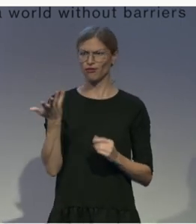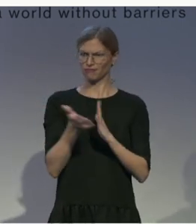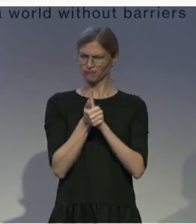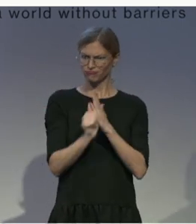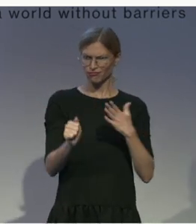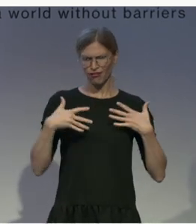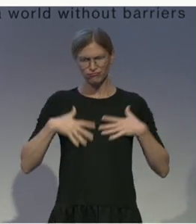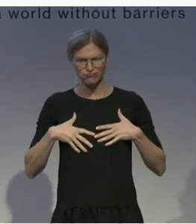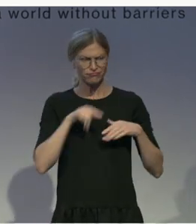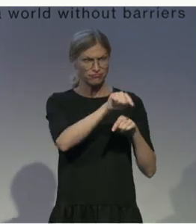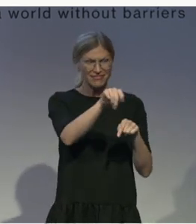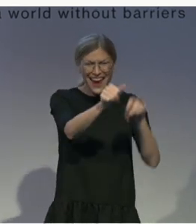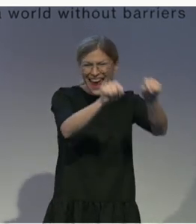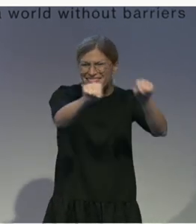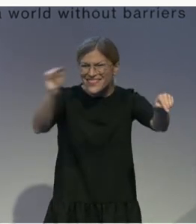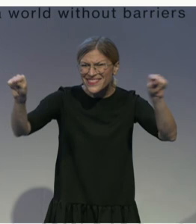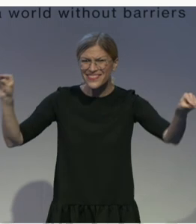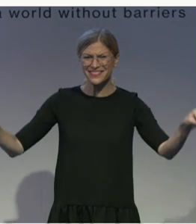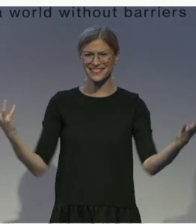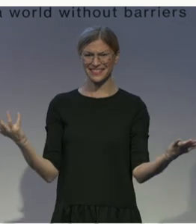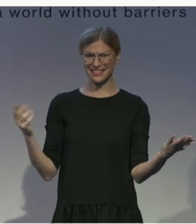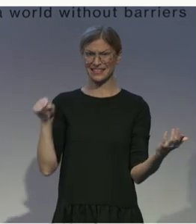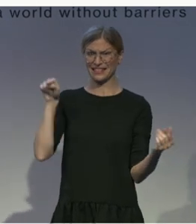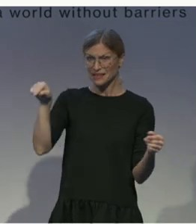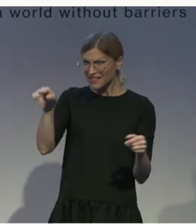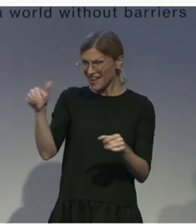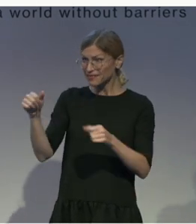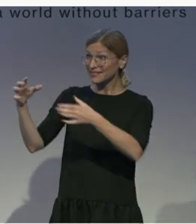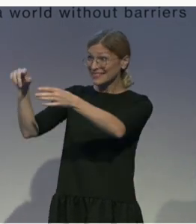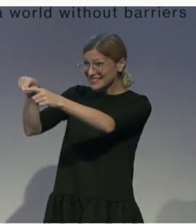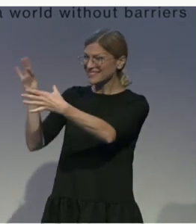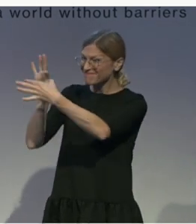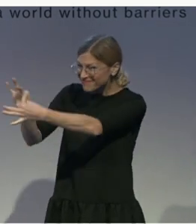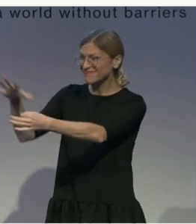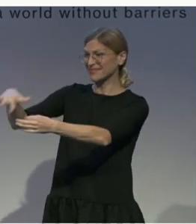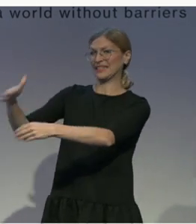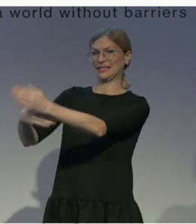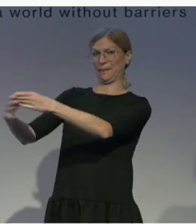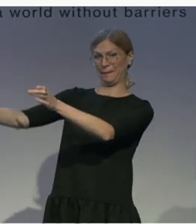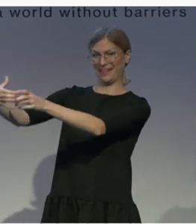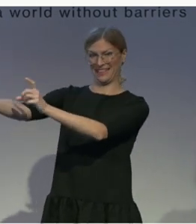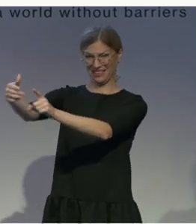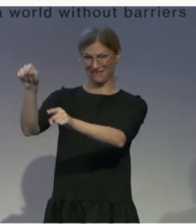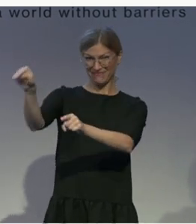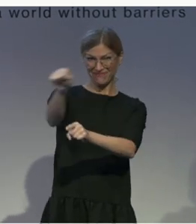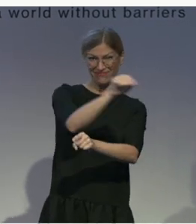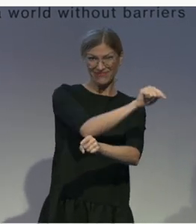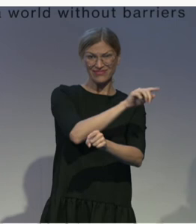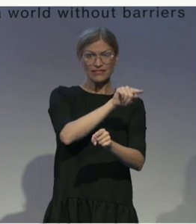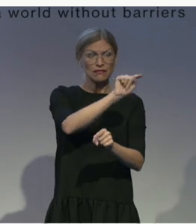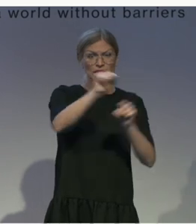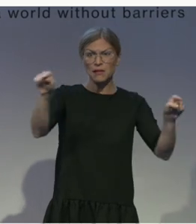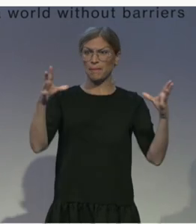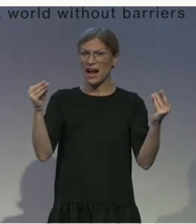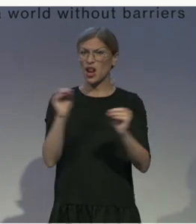have relevant work experience for 6 years. And then people with disabilities are not hired because they do not possess these